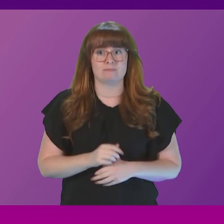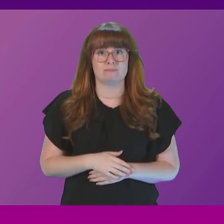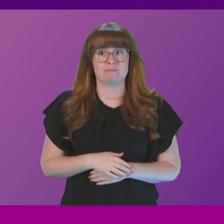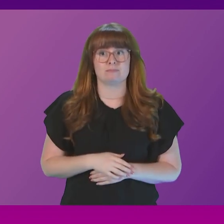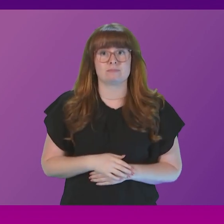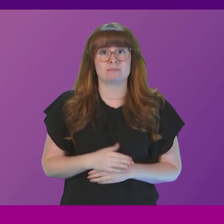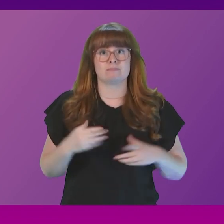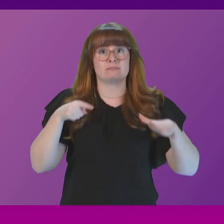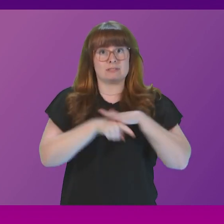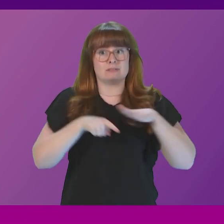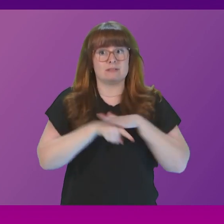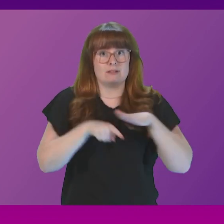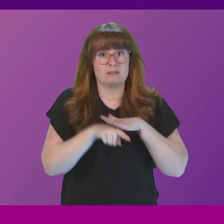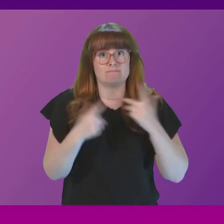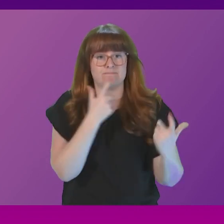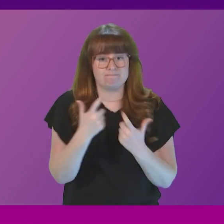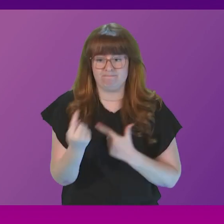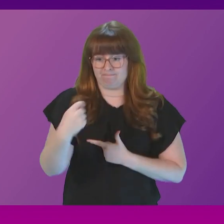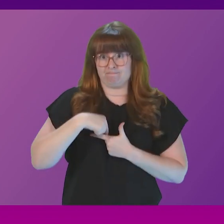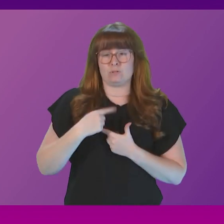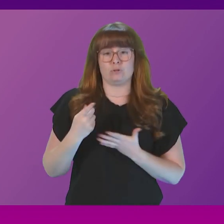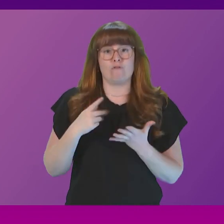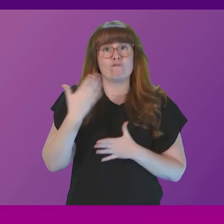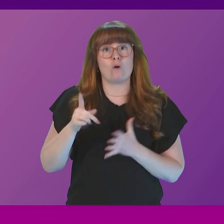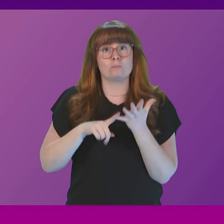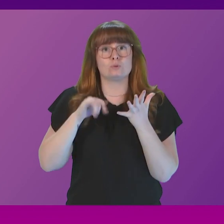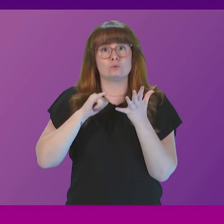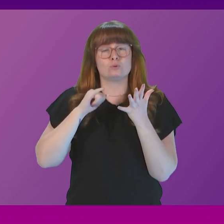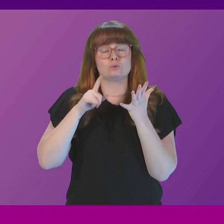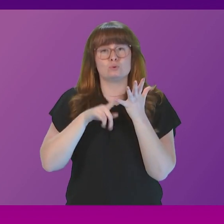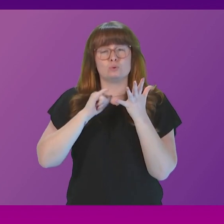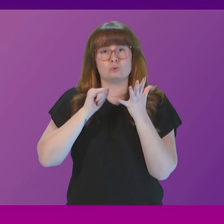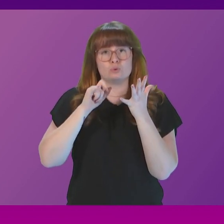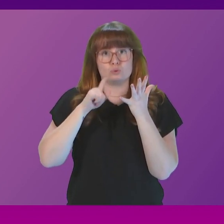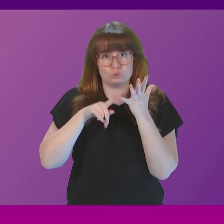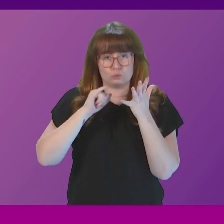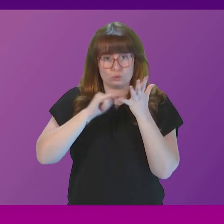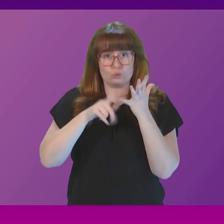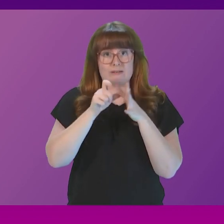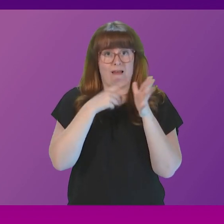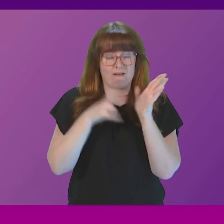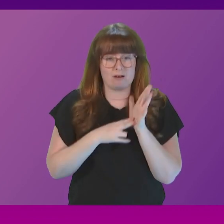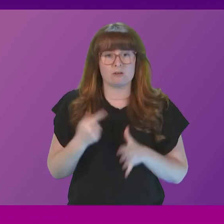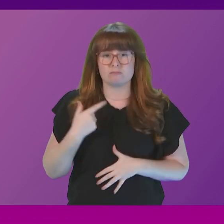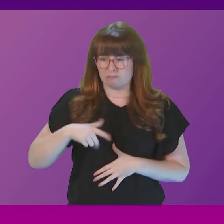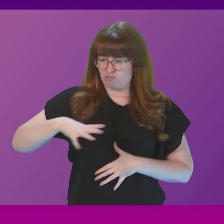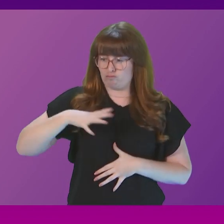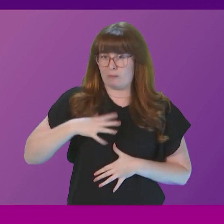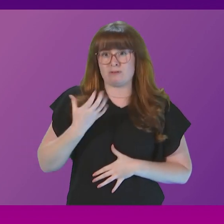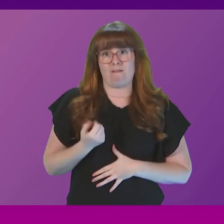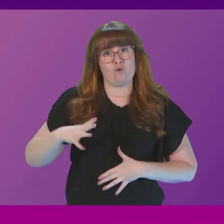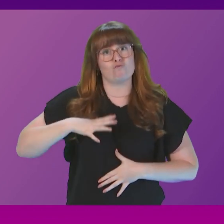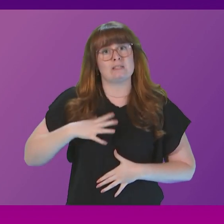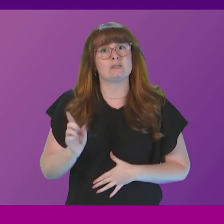the backdrop of the current conflict in Sudan, can the First Minister advise what preparations are underway by the